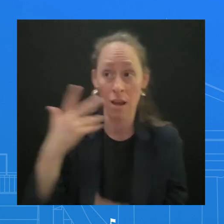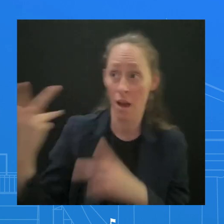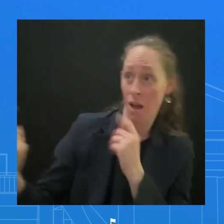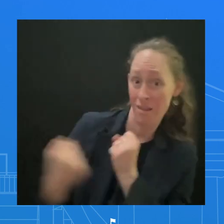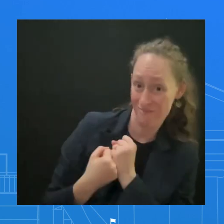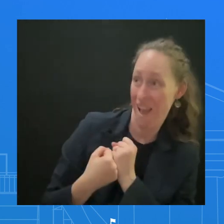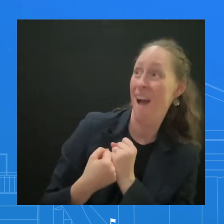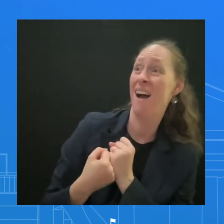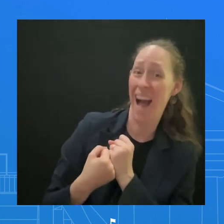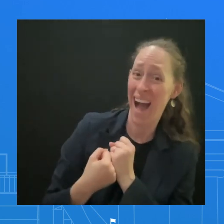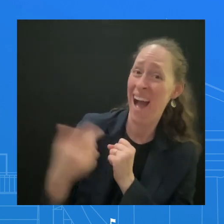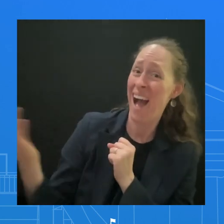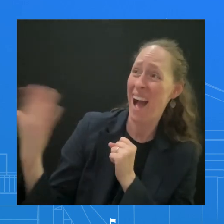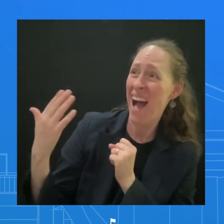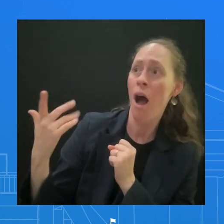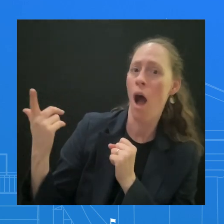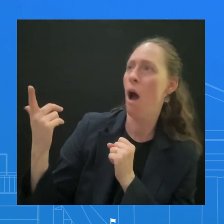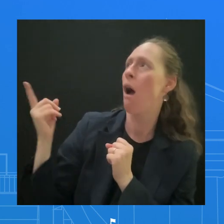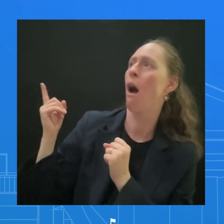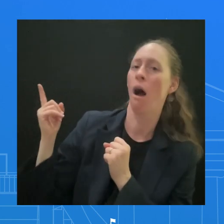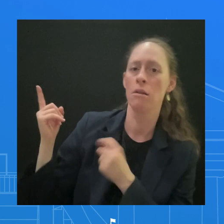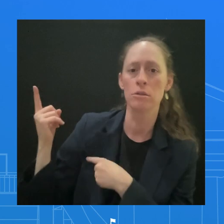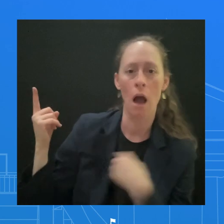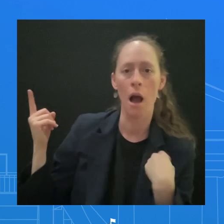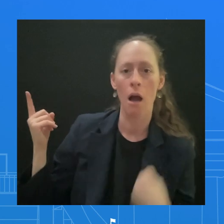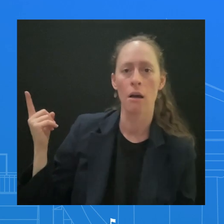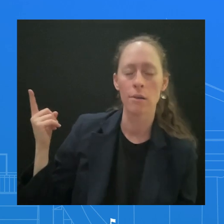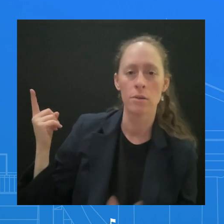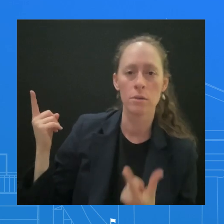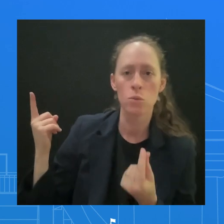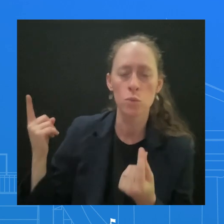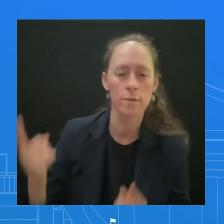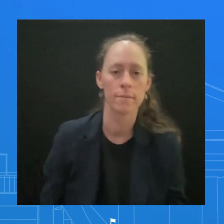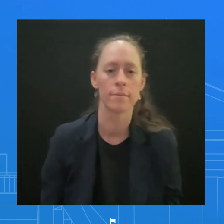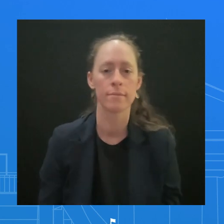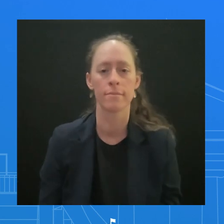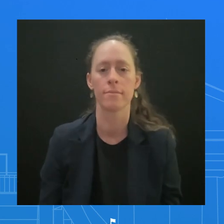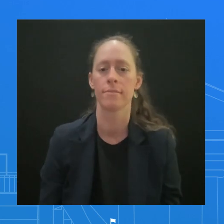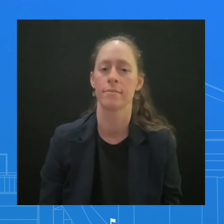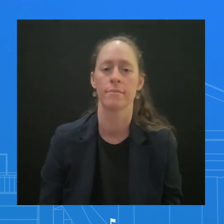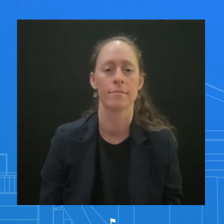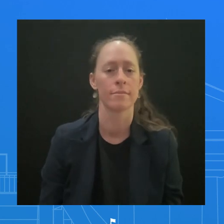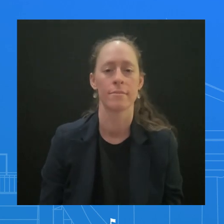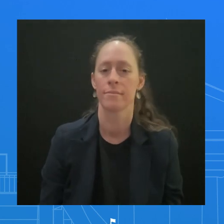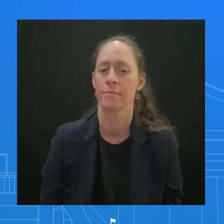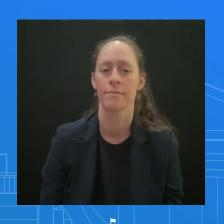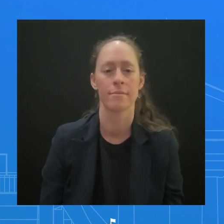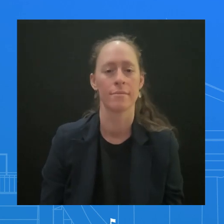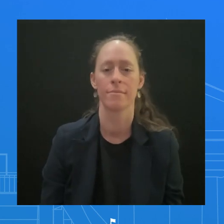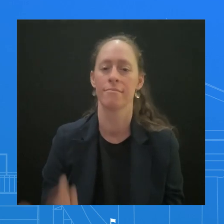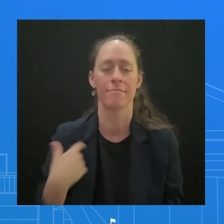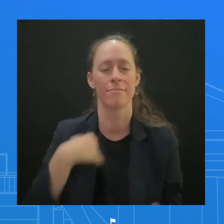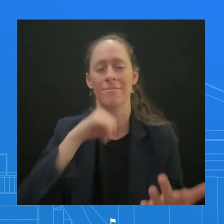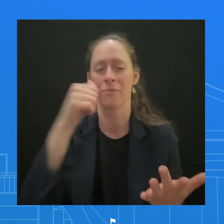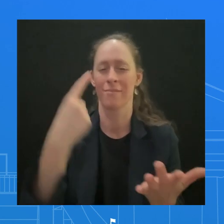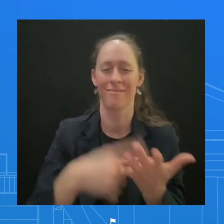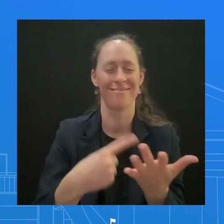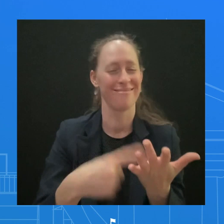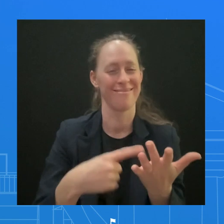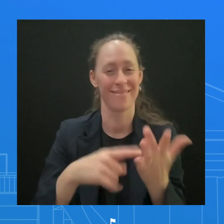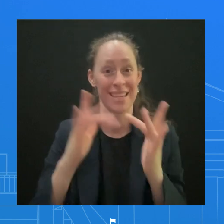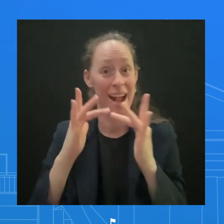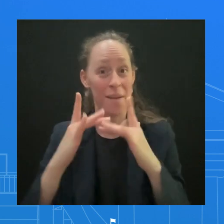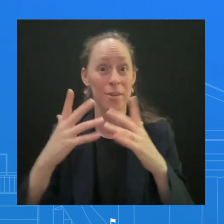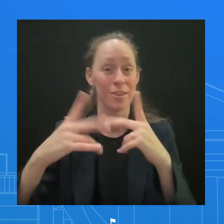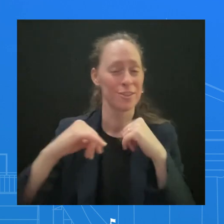I make it a habit not to talk about cybersecurity talks very much, for good reason. But on your first question, look,